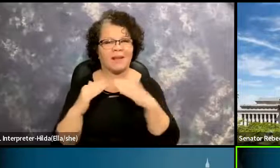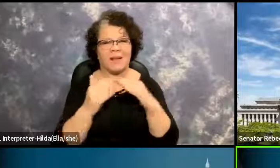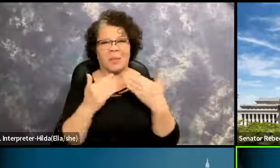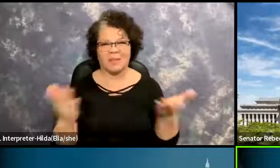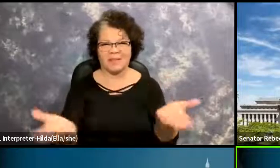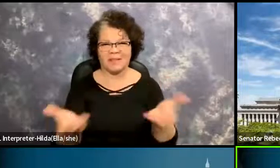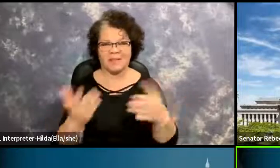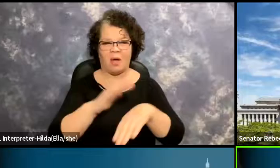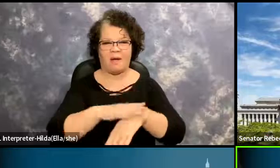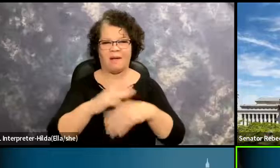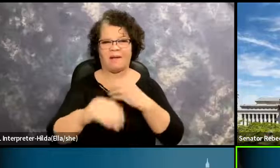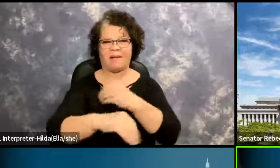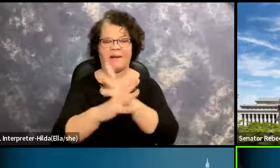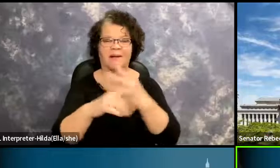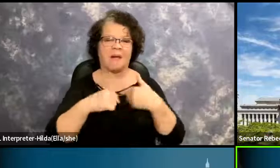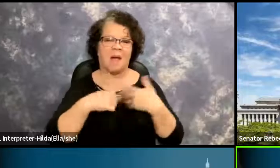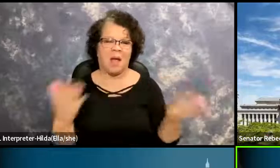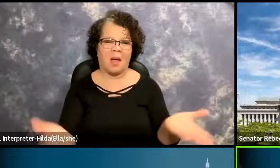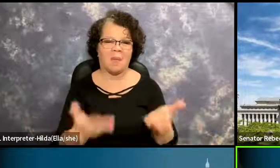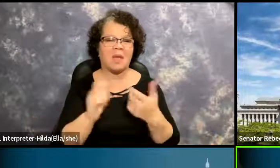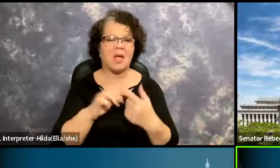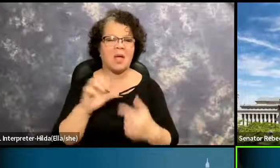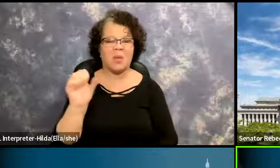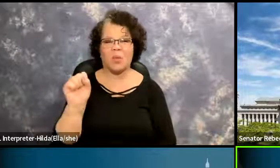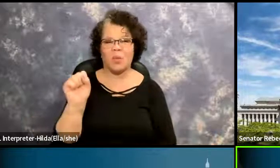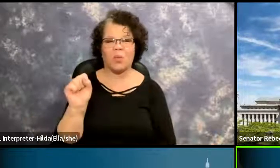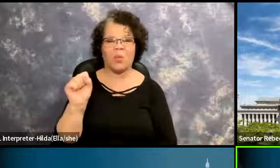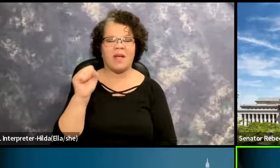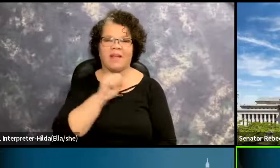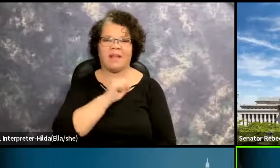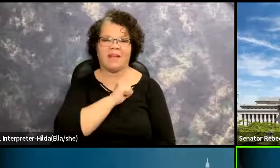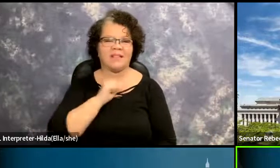Kirsten Harris-Talley, she, her, and have the honor of serving